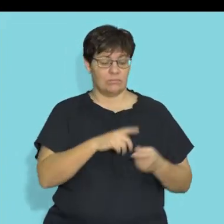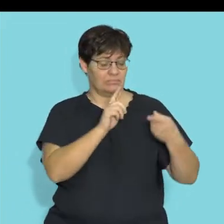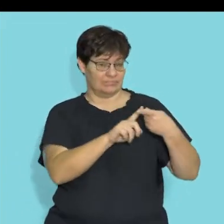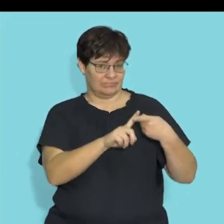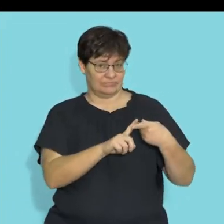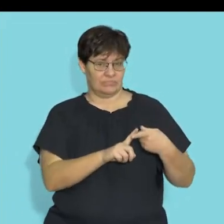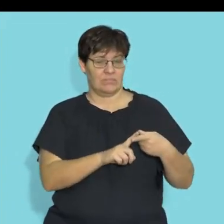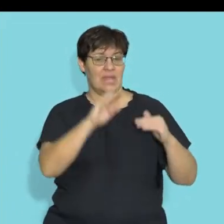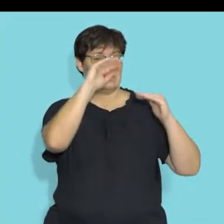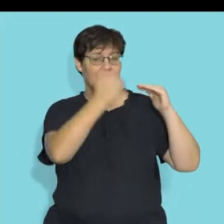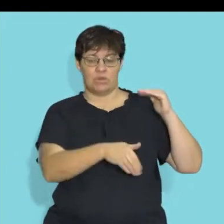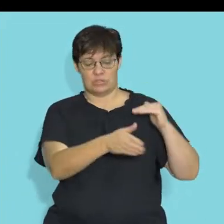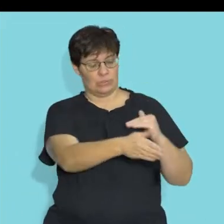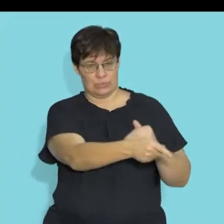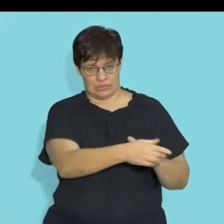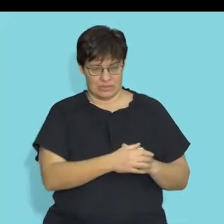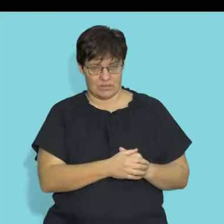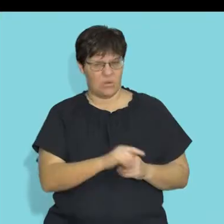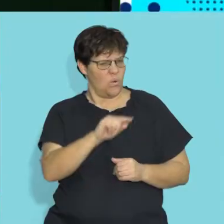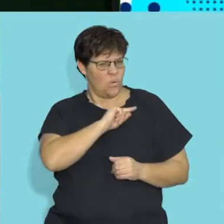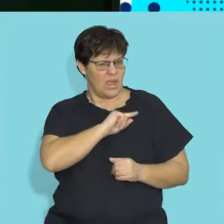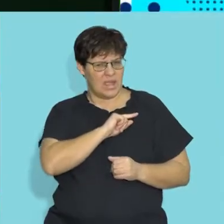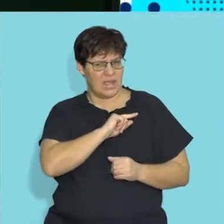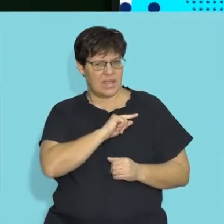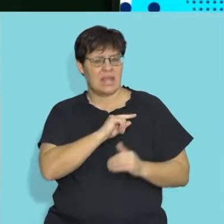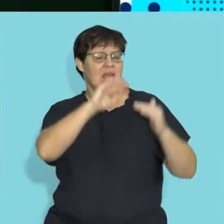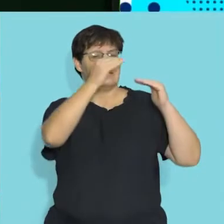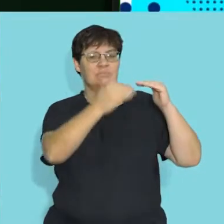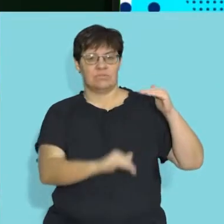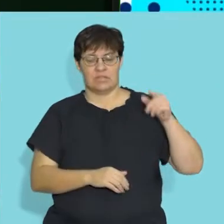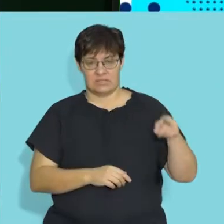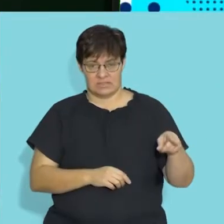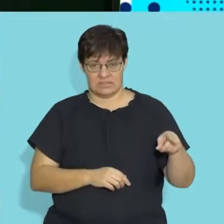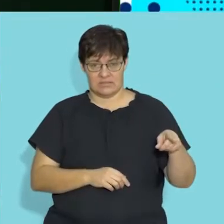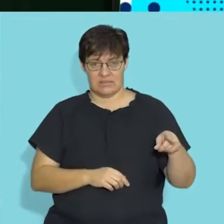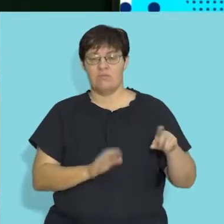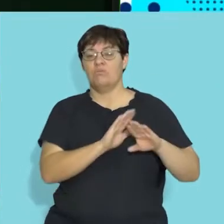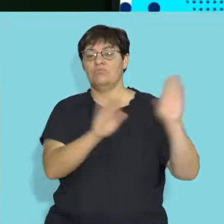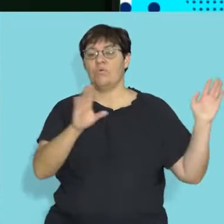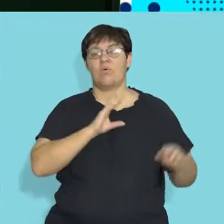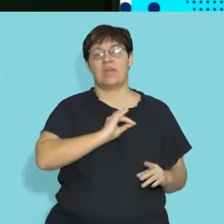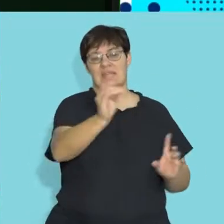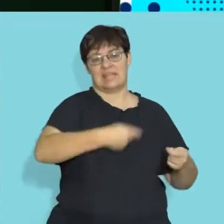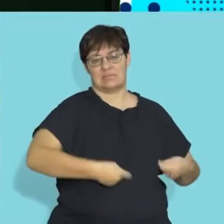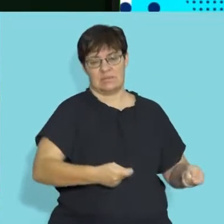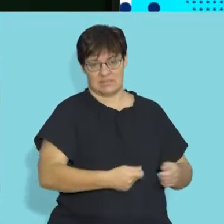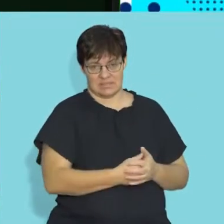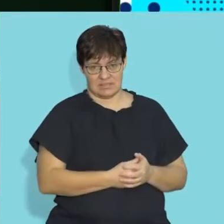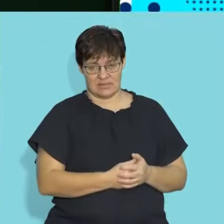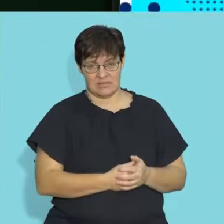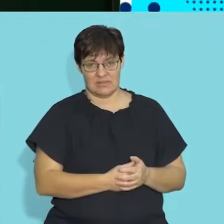your depreciation. Obviously, why not? Because depreciation is a non-cash expense. It's